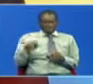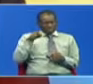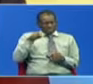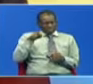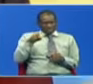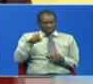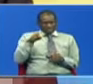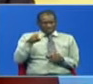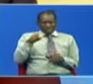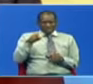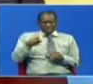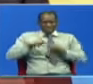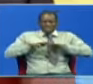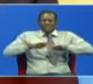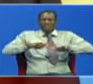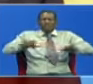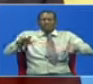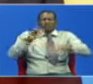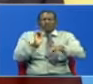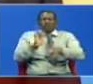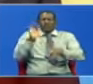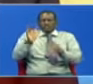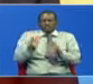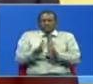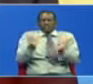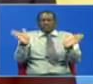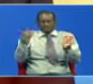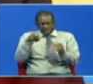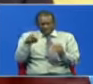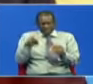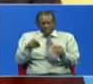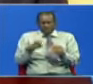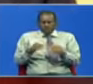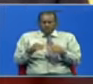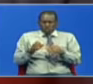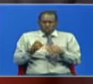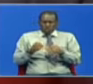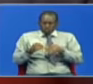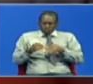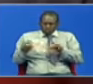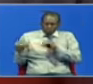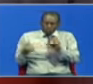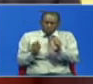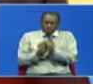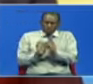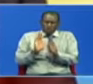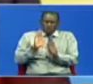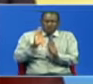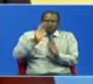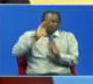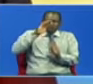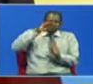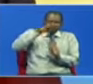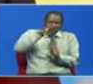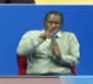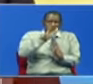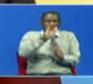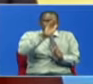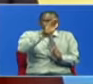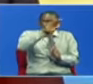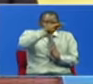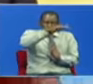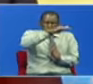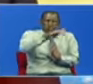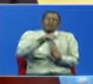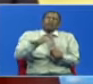the spread of the infection generally follows a curve. Wherever it happens, it follows a curve. We may be